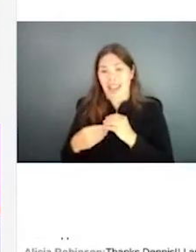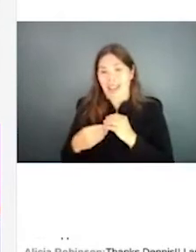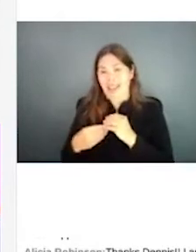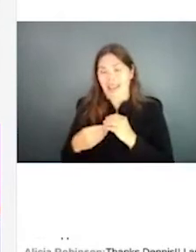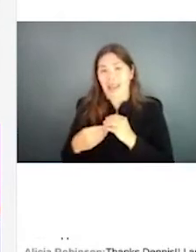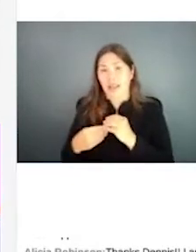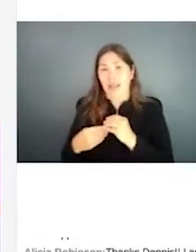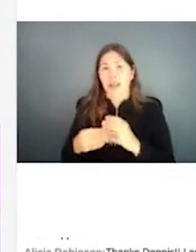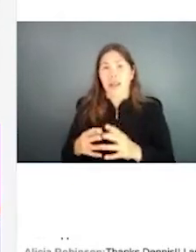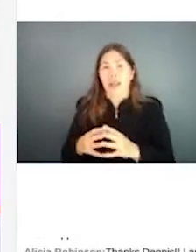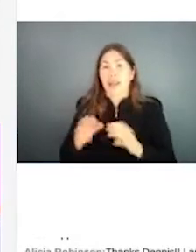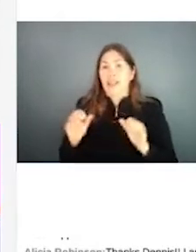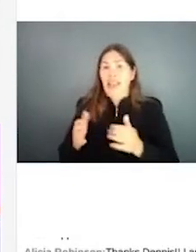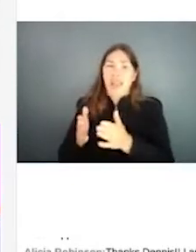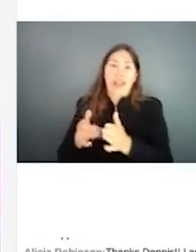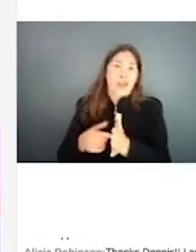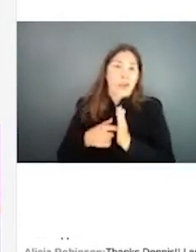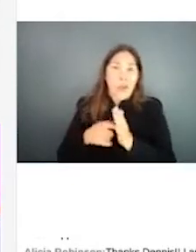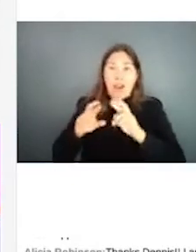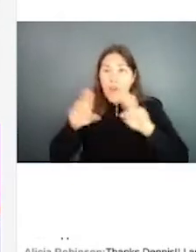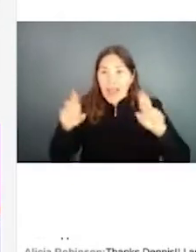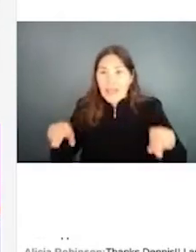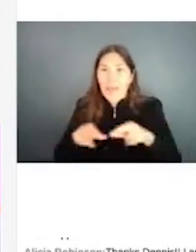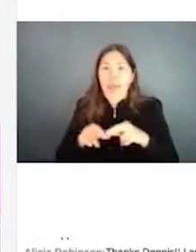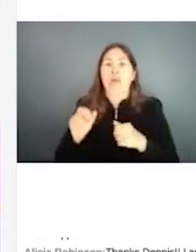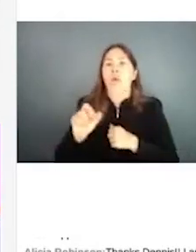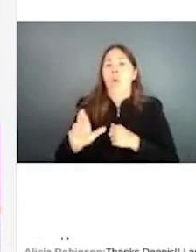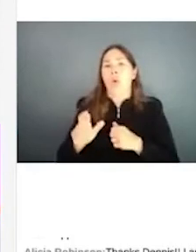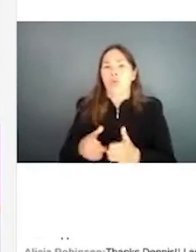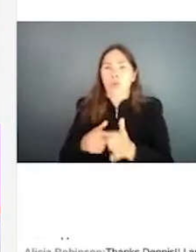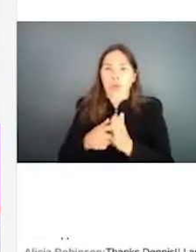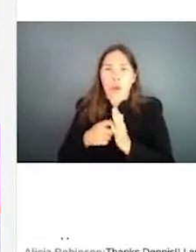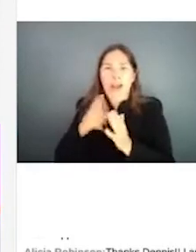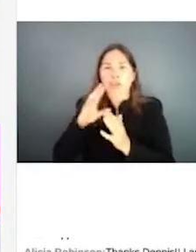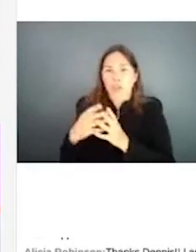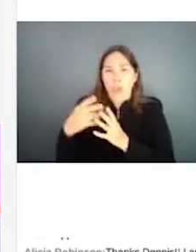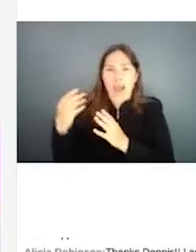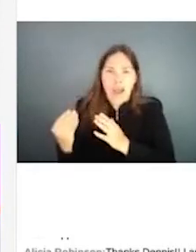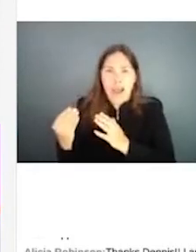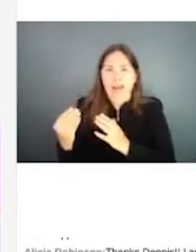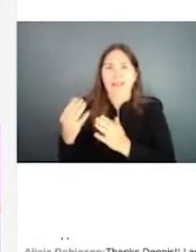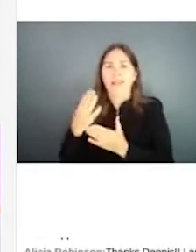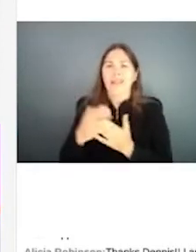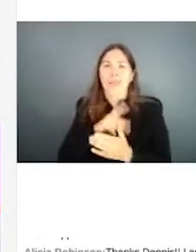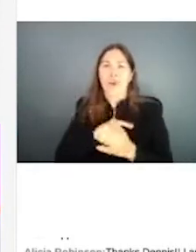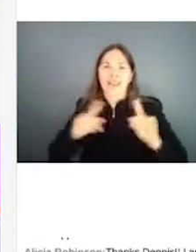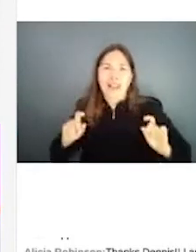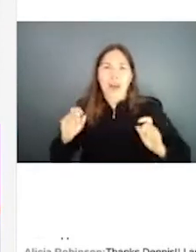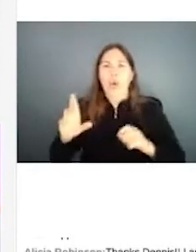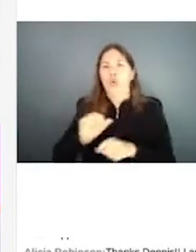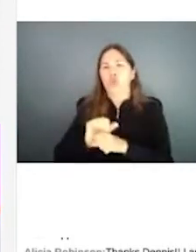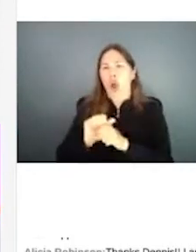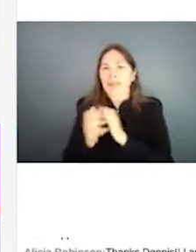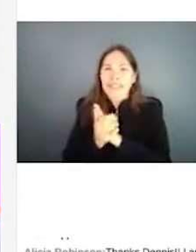You can require a resume, or you require they go out and do certain personality tests or job skill tests,